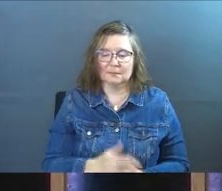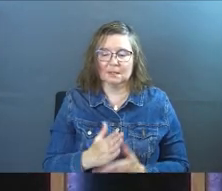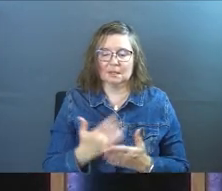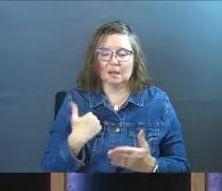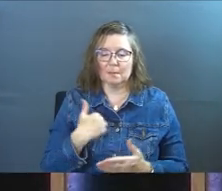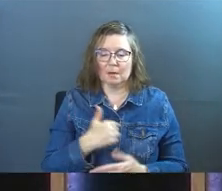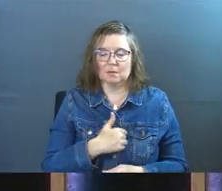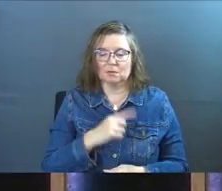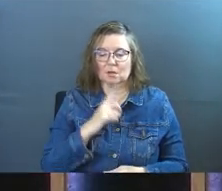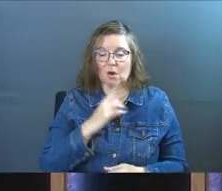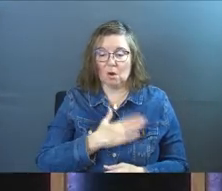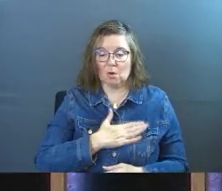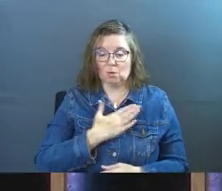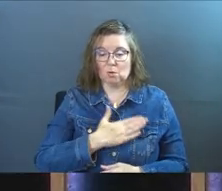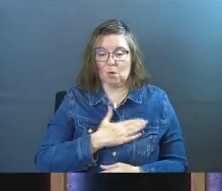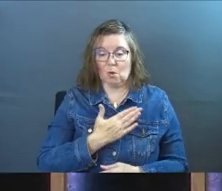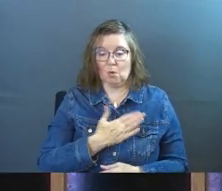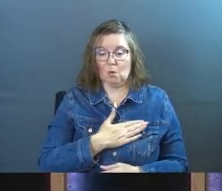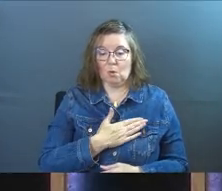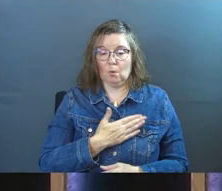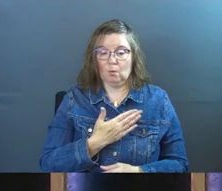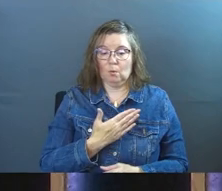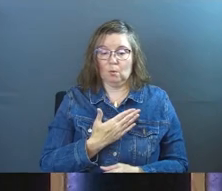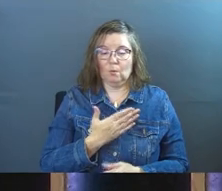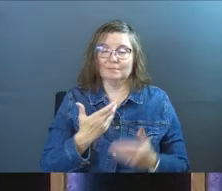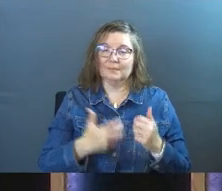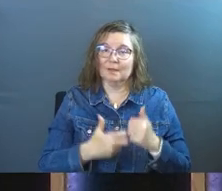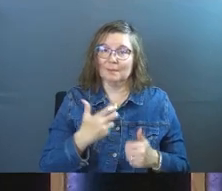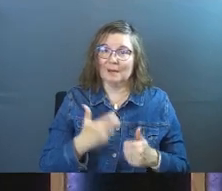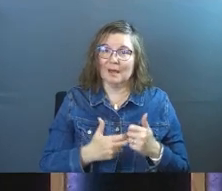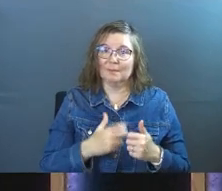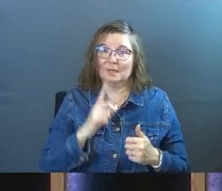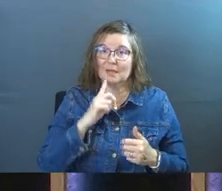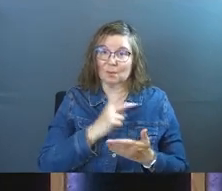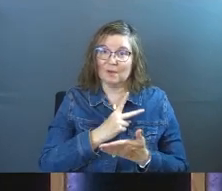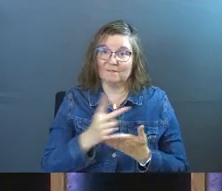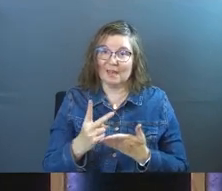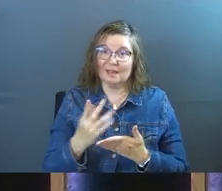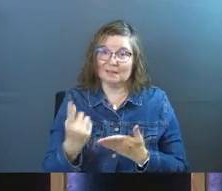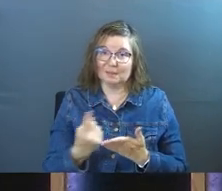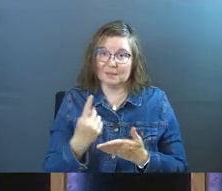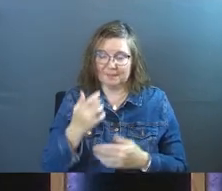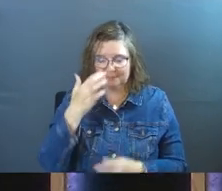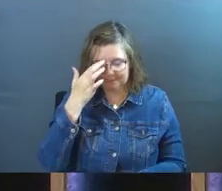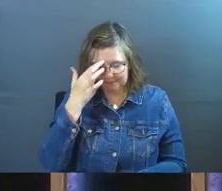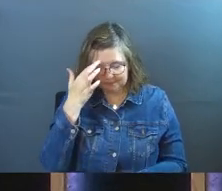Some of us, our joy, the problem with it is it's going to fail someday.